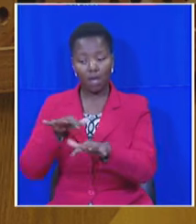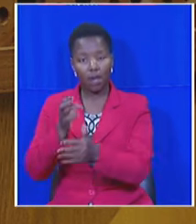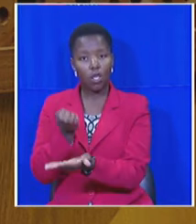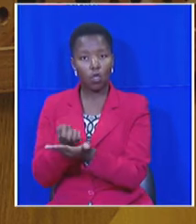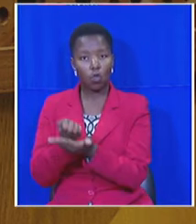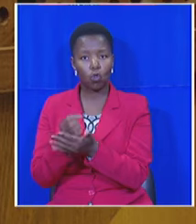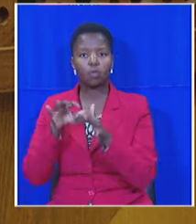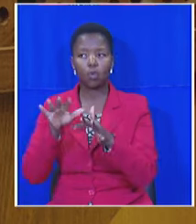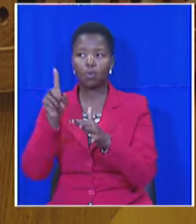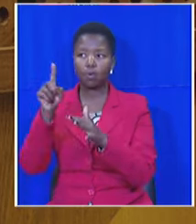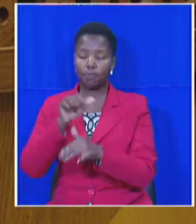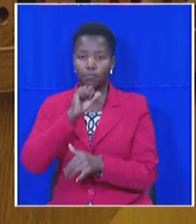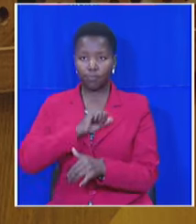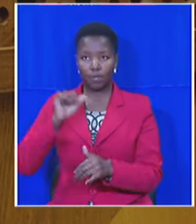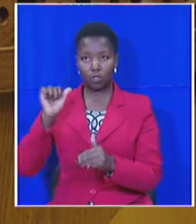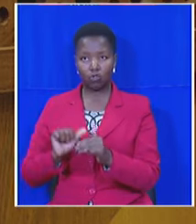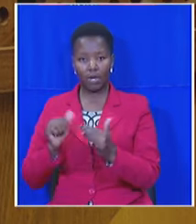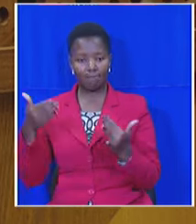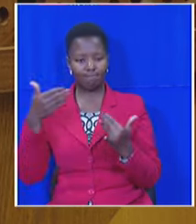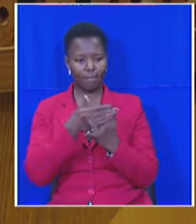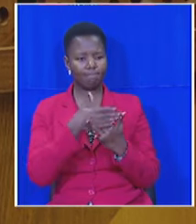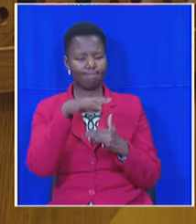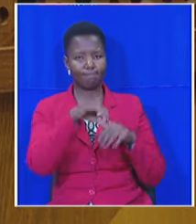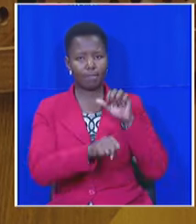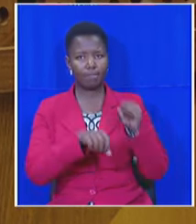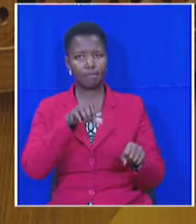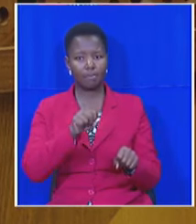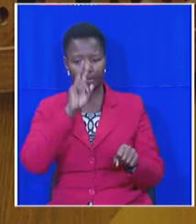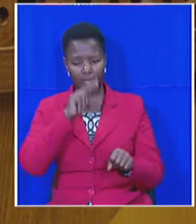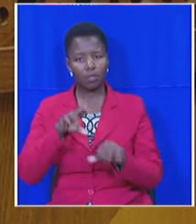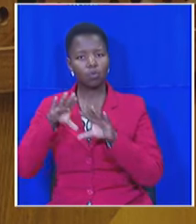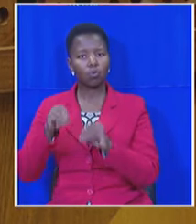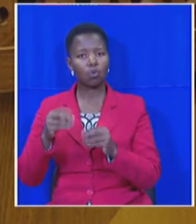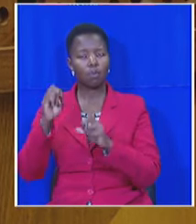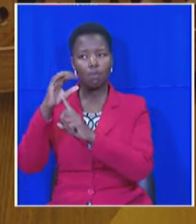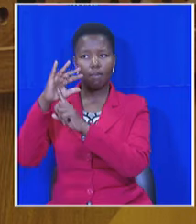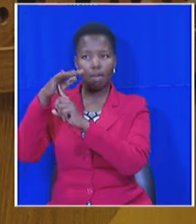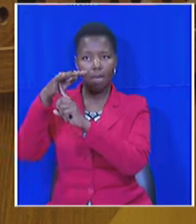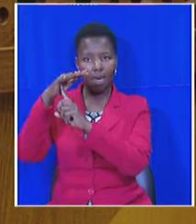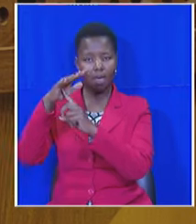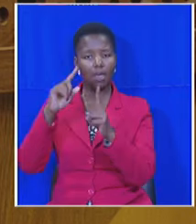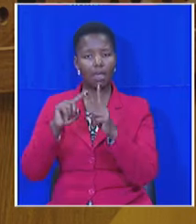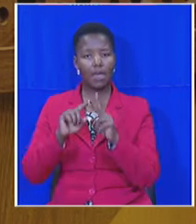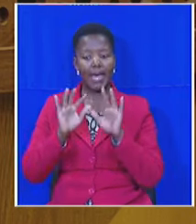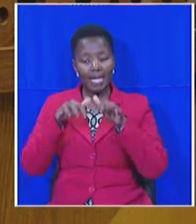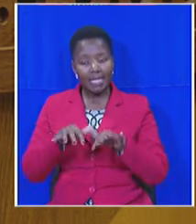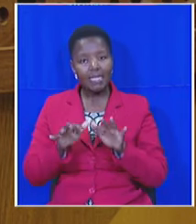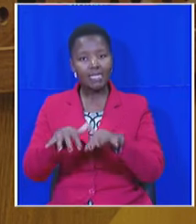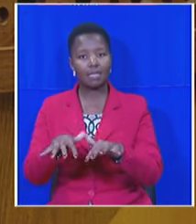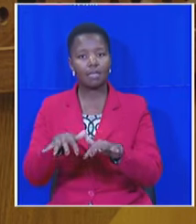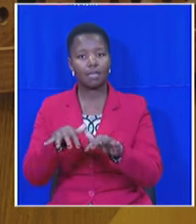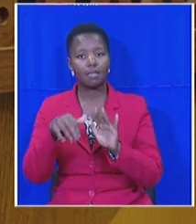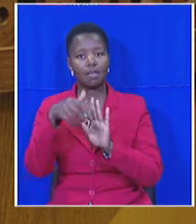Chinese invaders, which should have been prevented with regular air and sea patrol sorties. We know that the Defence